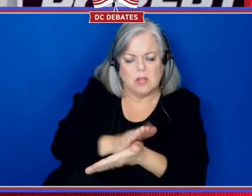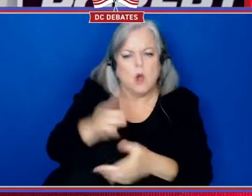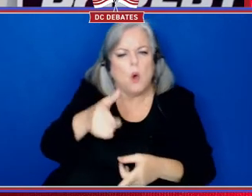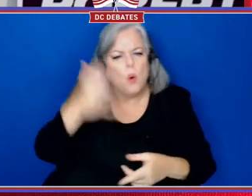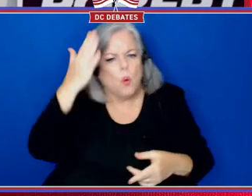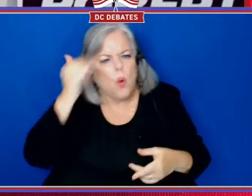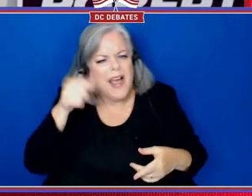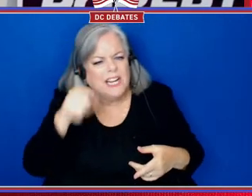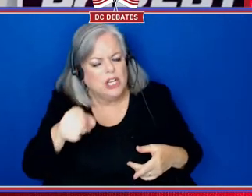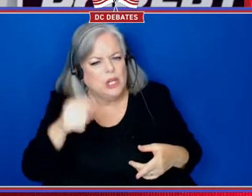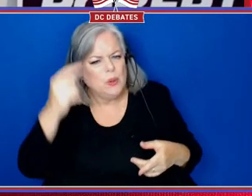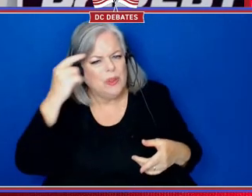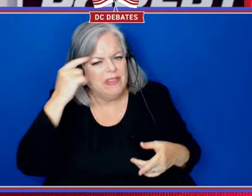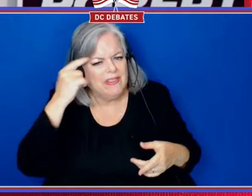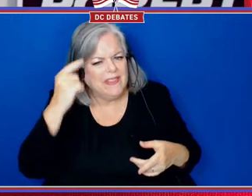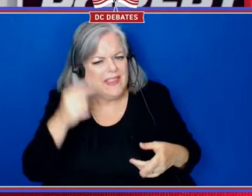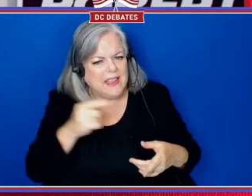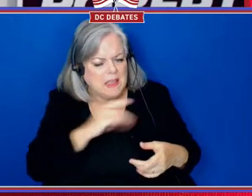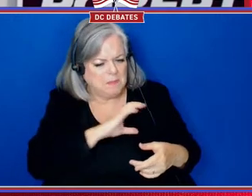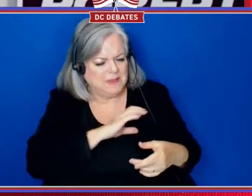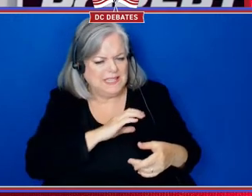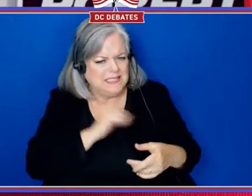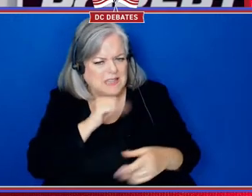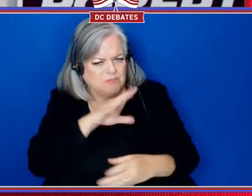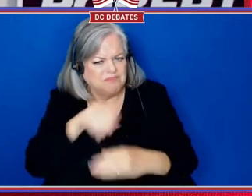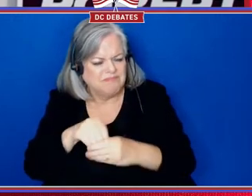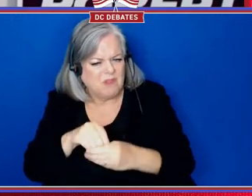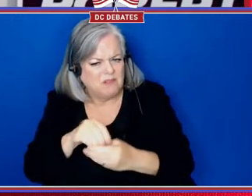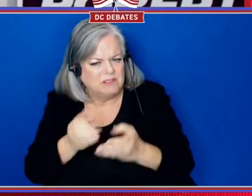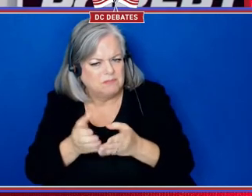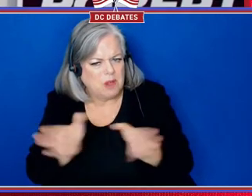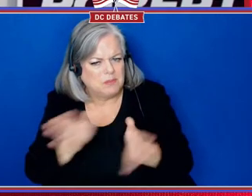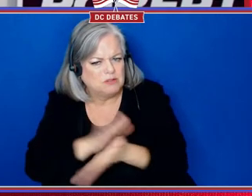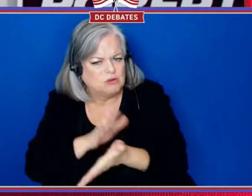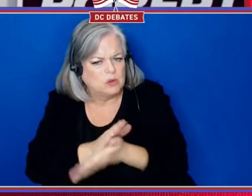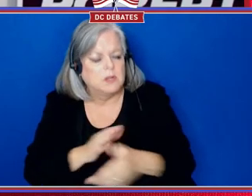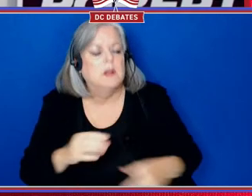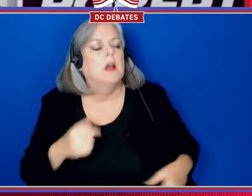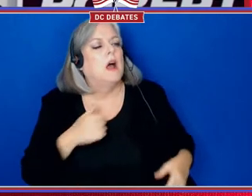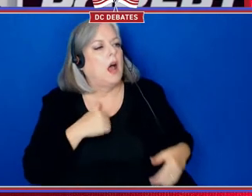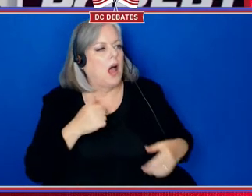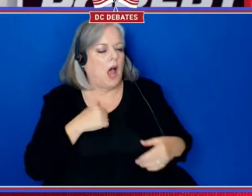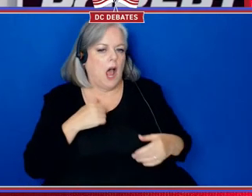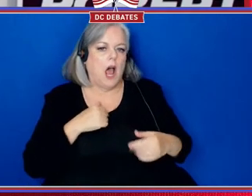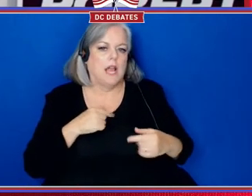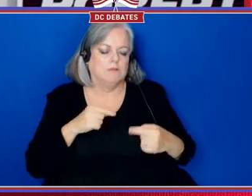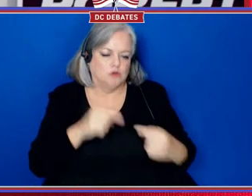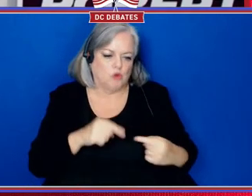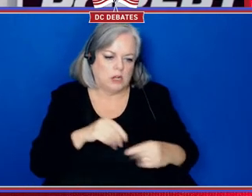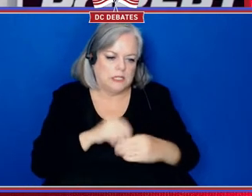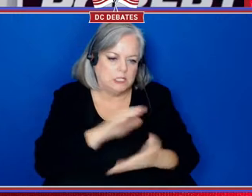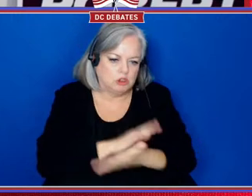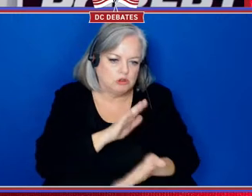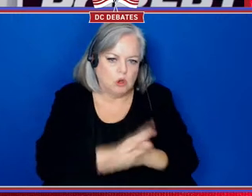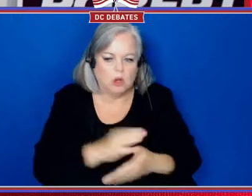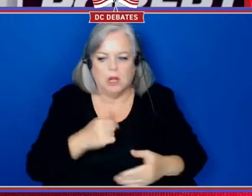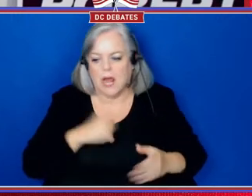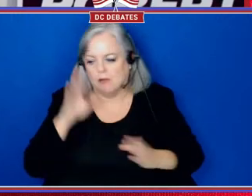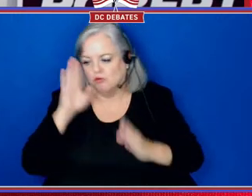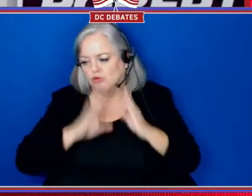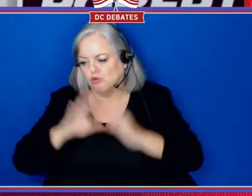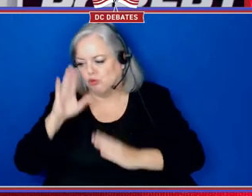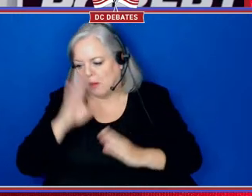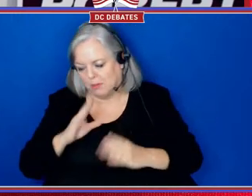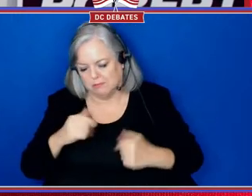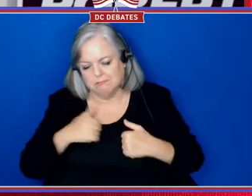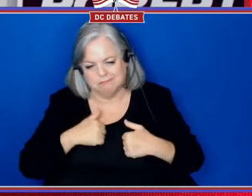As someone who struggled a lot in schools and got into my fair share of trouble, I've got to tell you, if the police were the ones who corrected my actions, my life would have ended